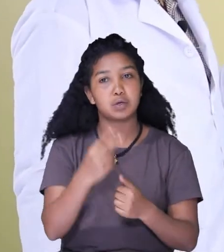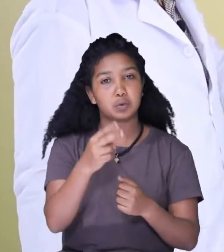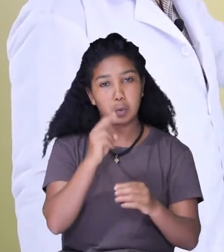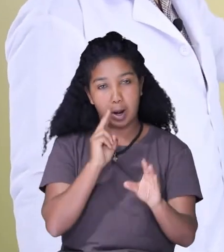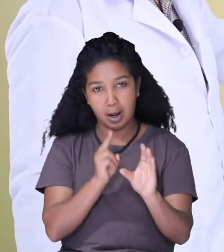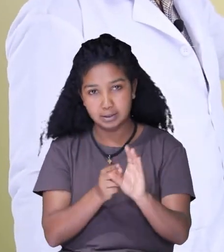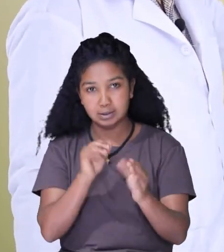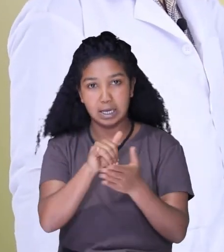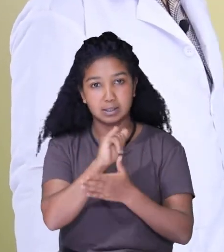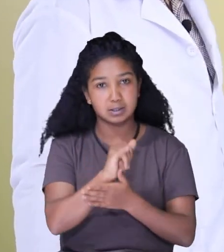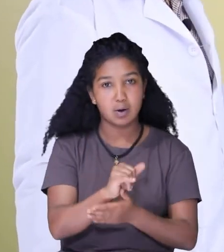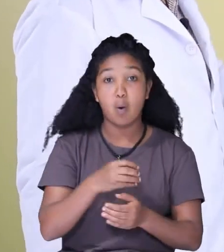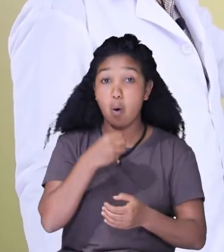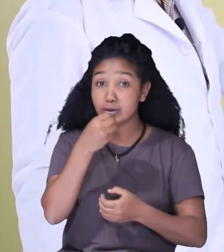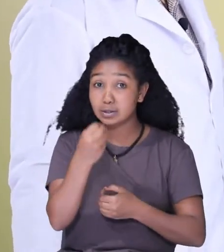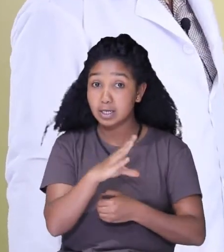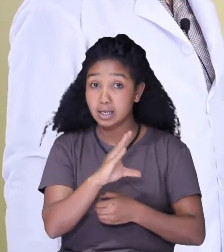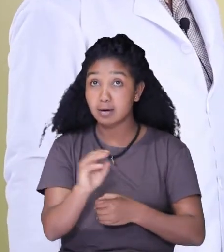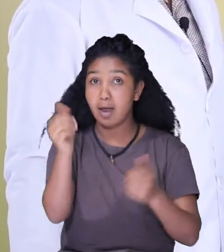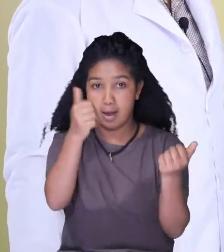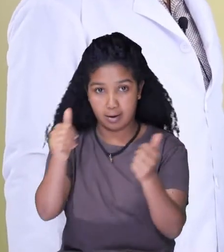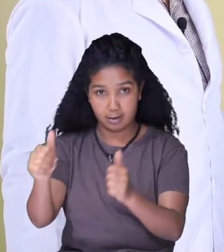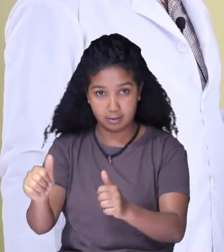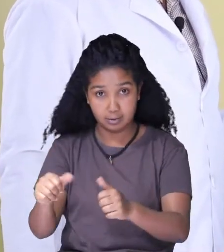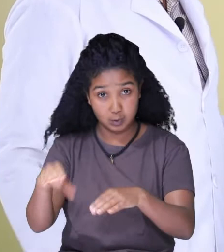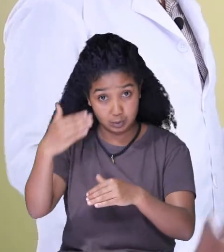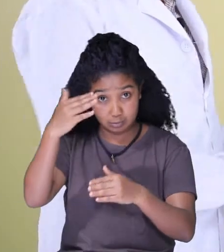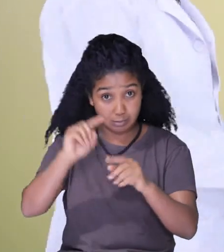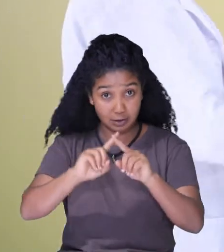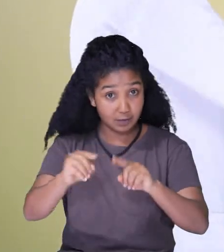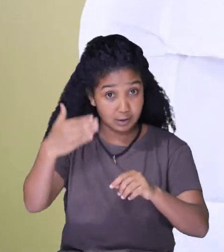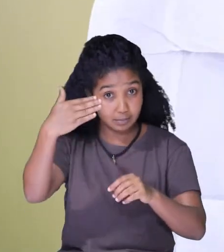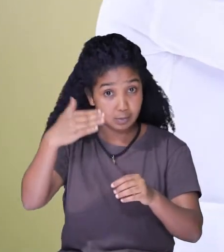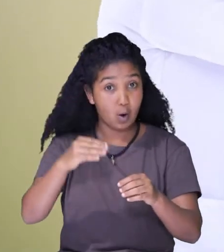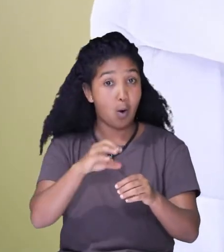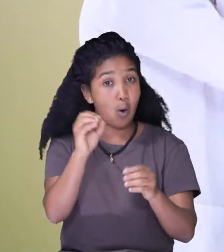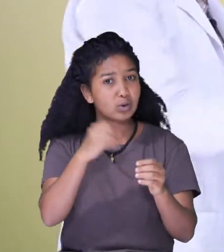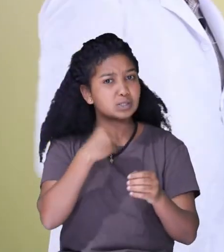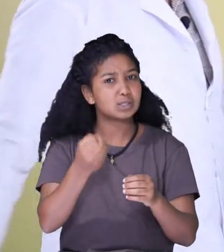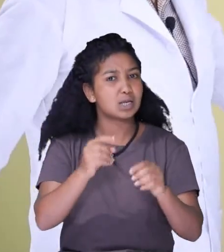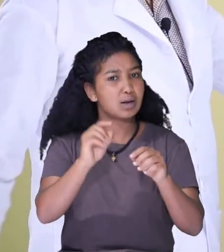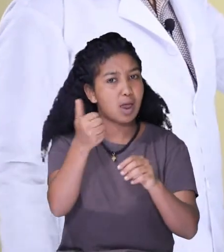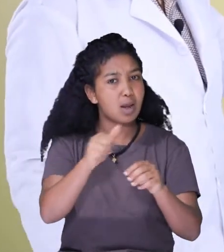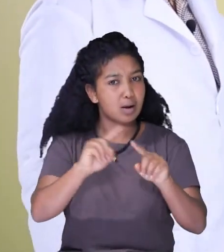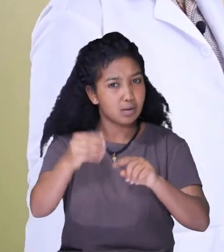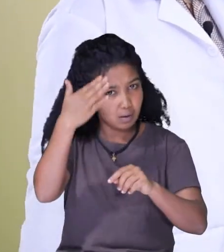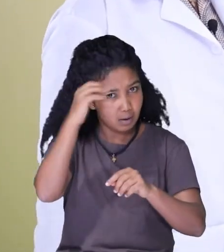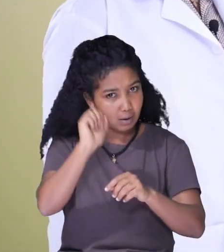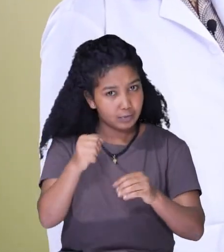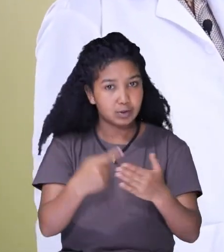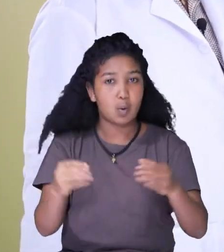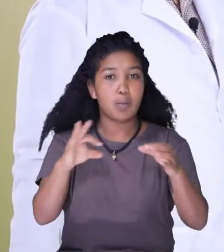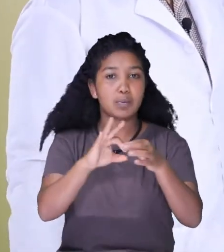two gases, that is oxygen and air. Students, you know the difference between oxygen and air. It's a combination